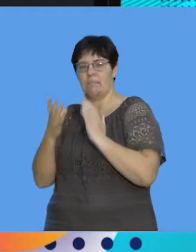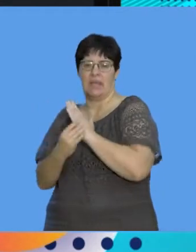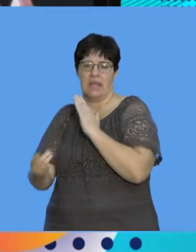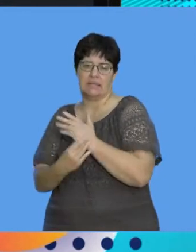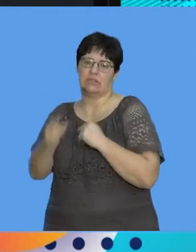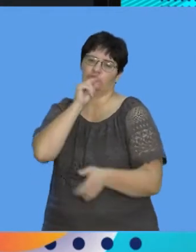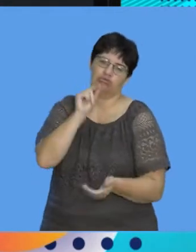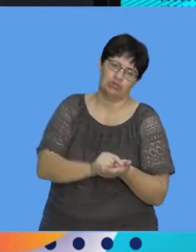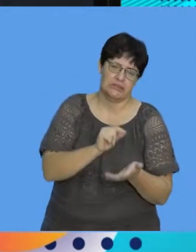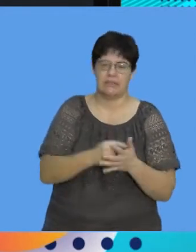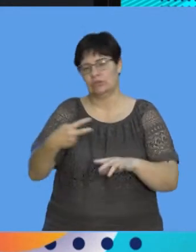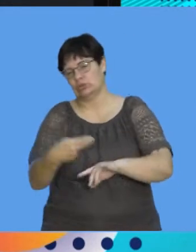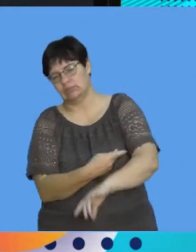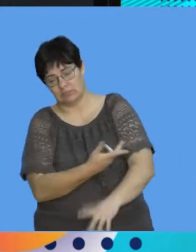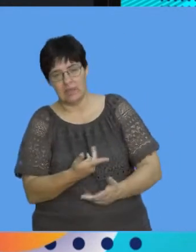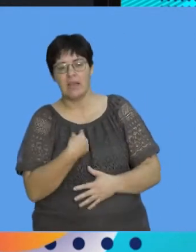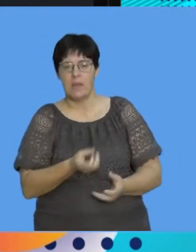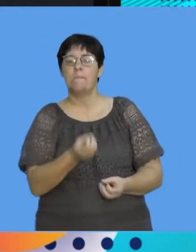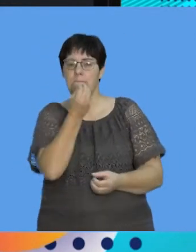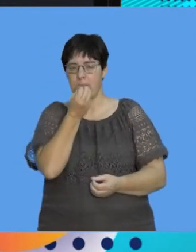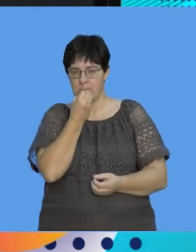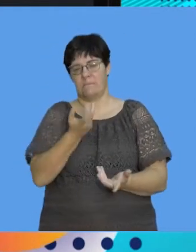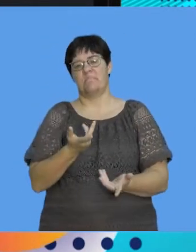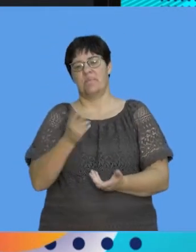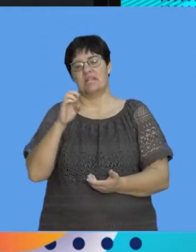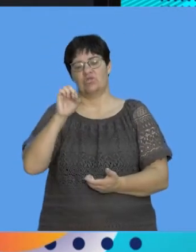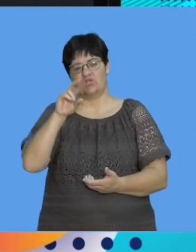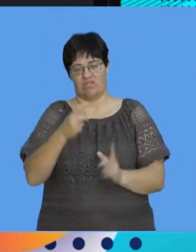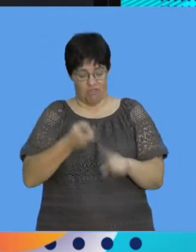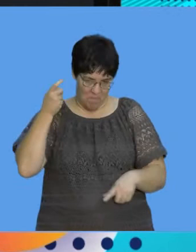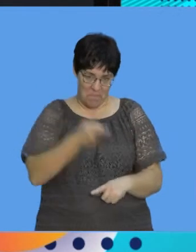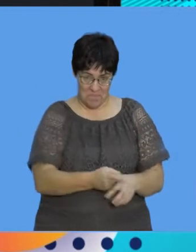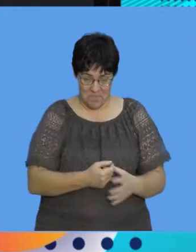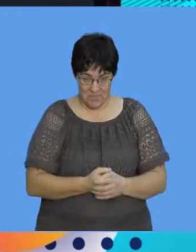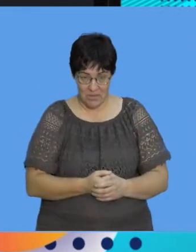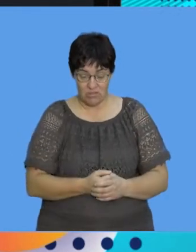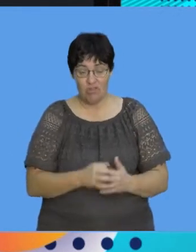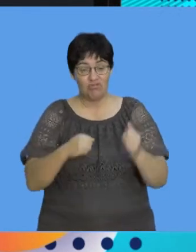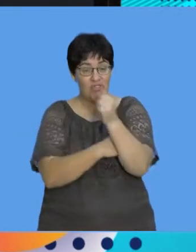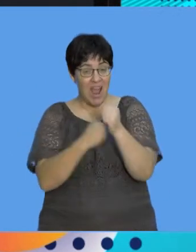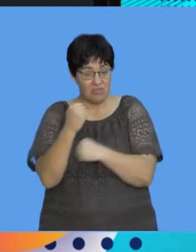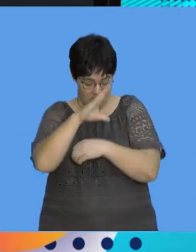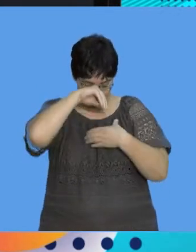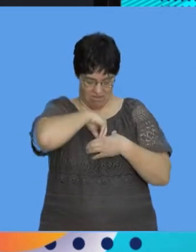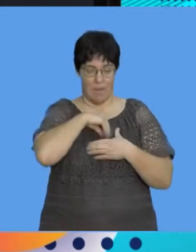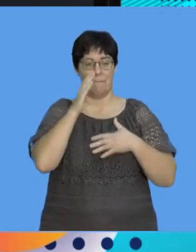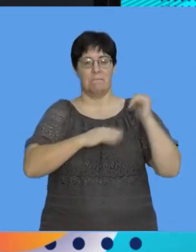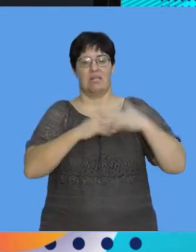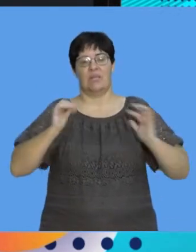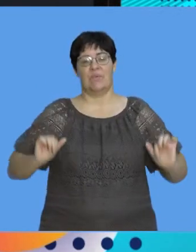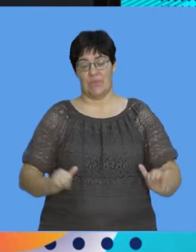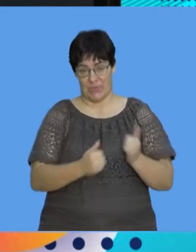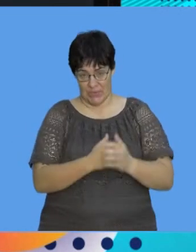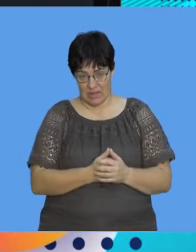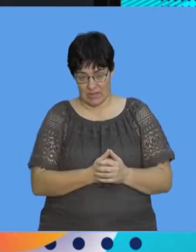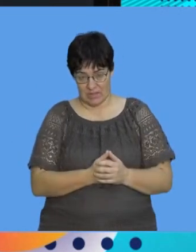chicken and the lamb, etc. So that's how we're going to get nitrogen in. It's a very important structural building, right? It's